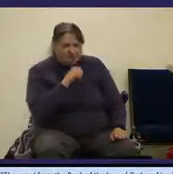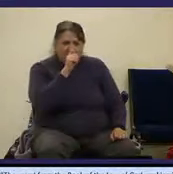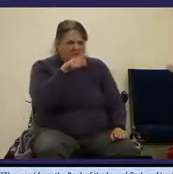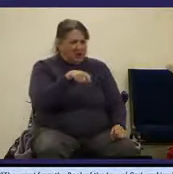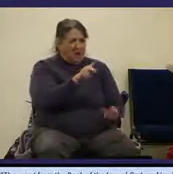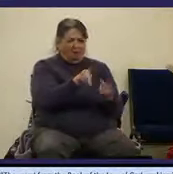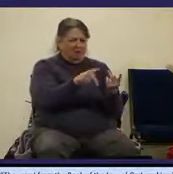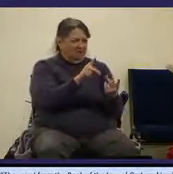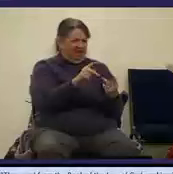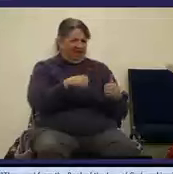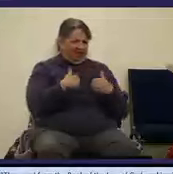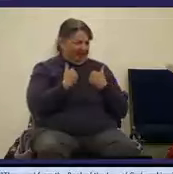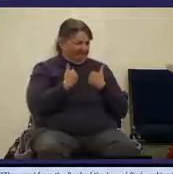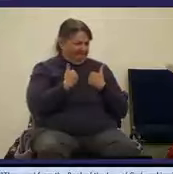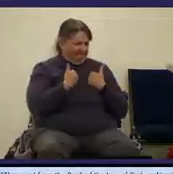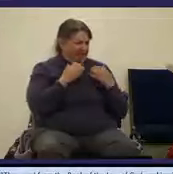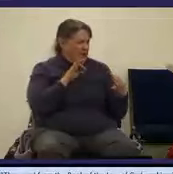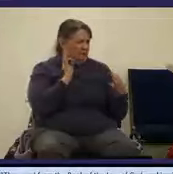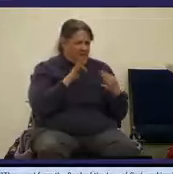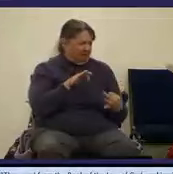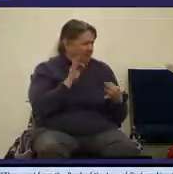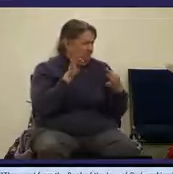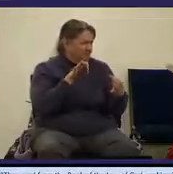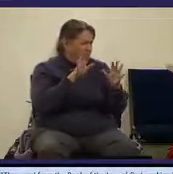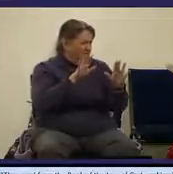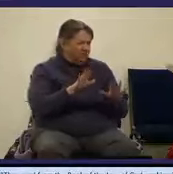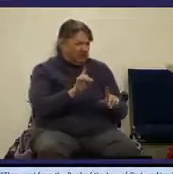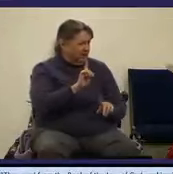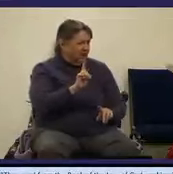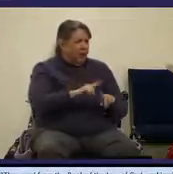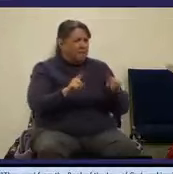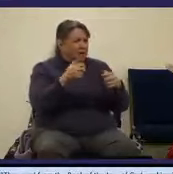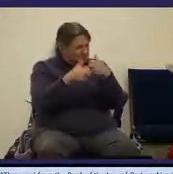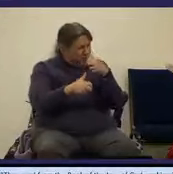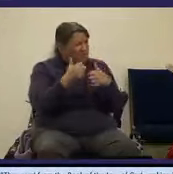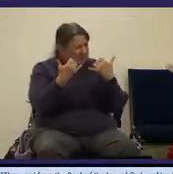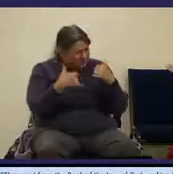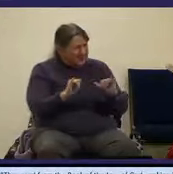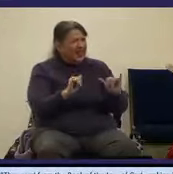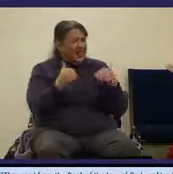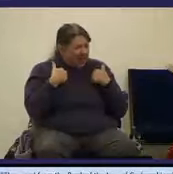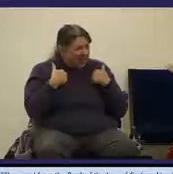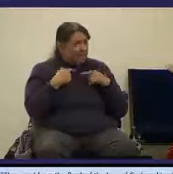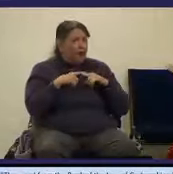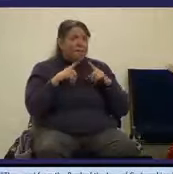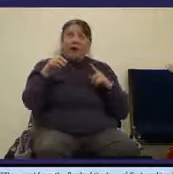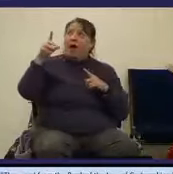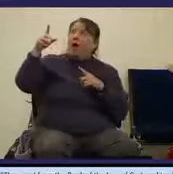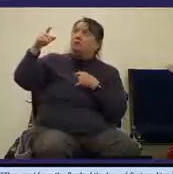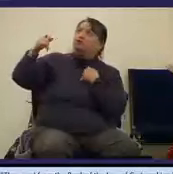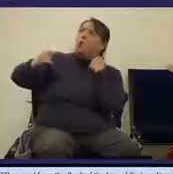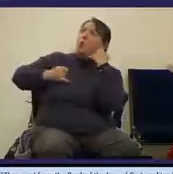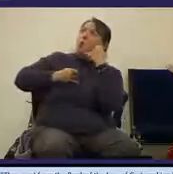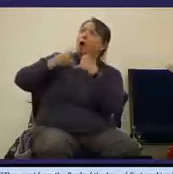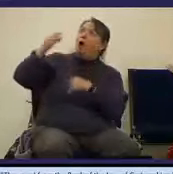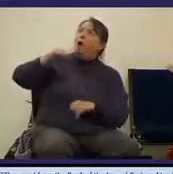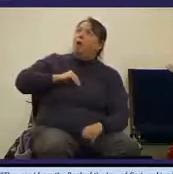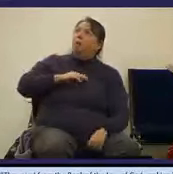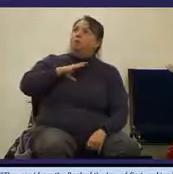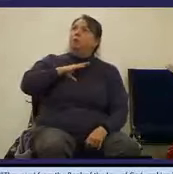gives us this ability as he lives his life in us and through us of his faithfulness and his graciousness and his constant